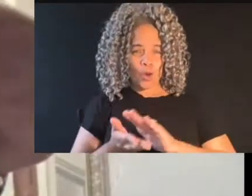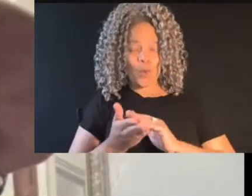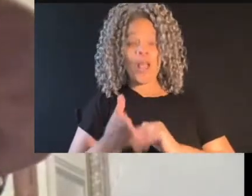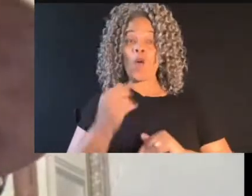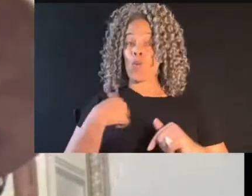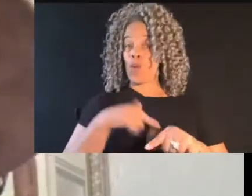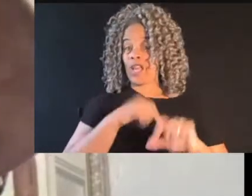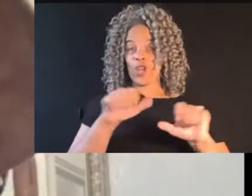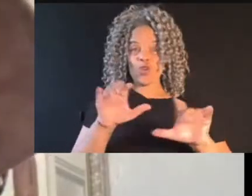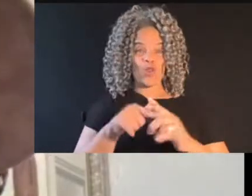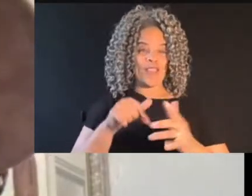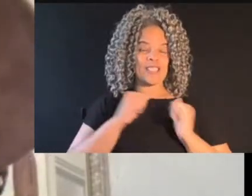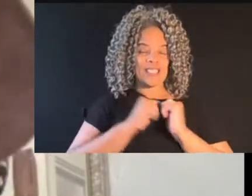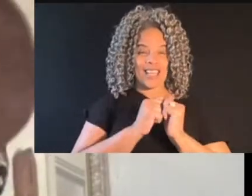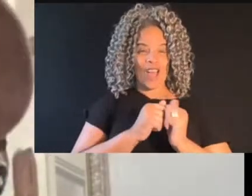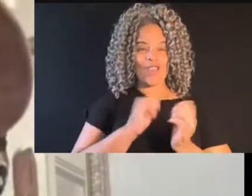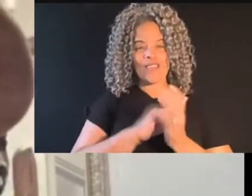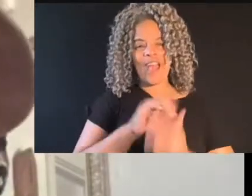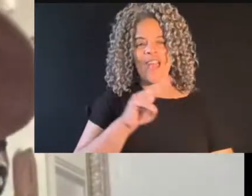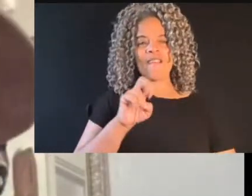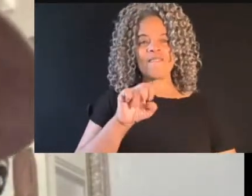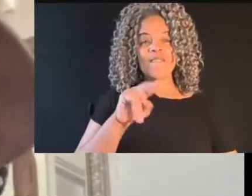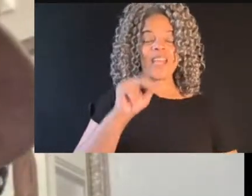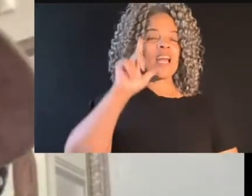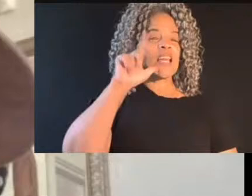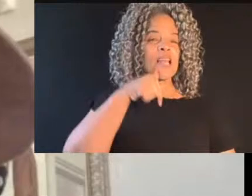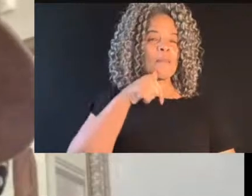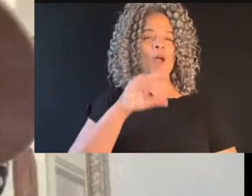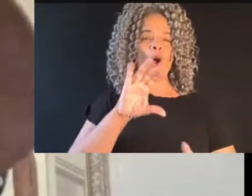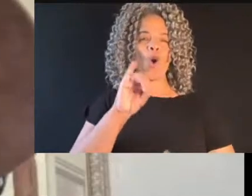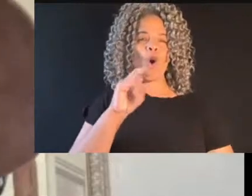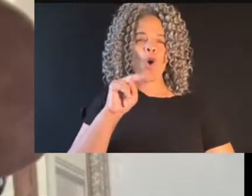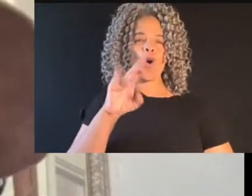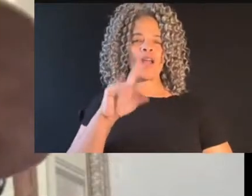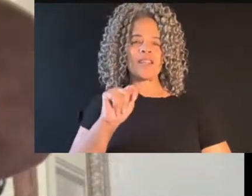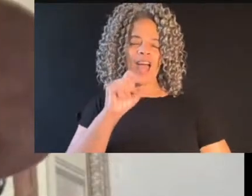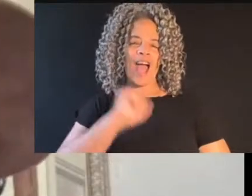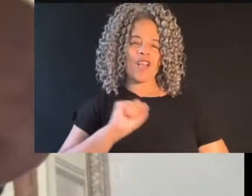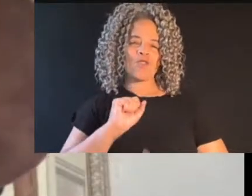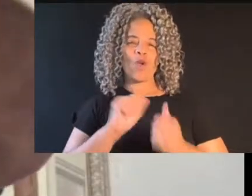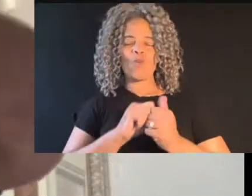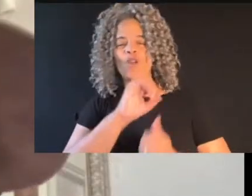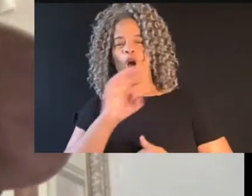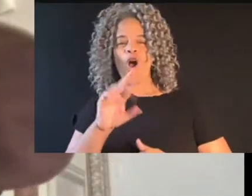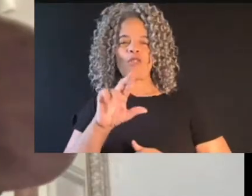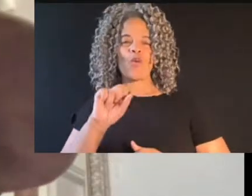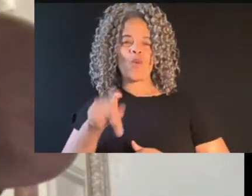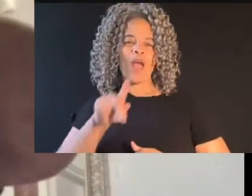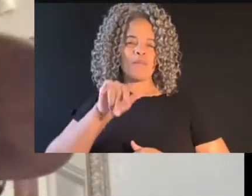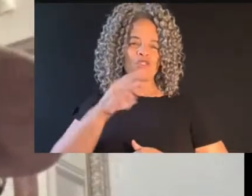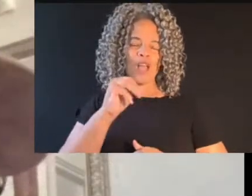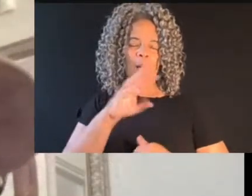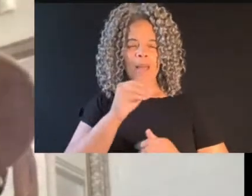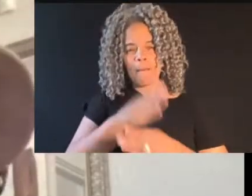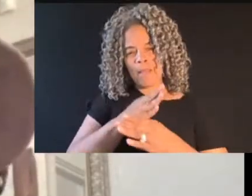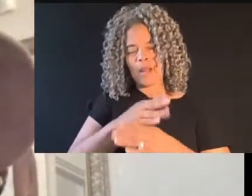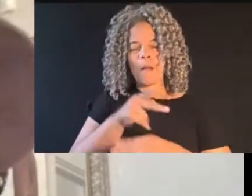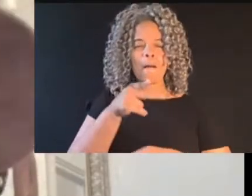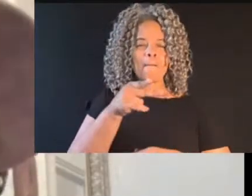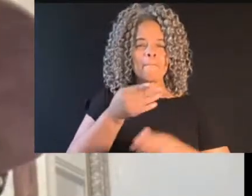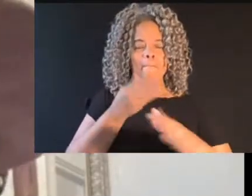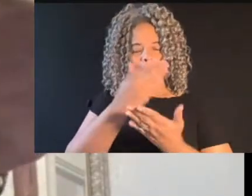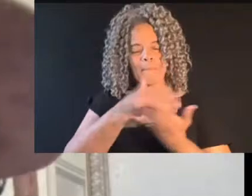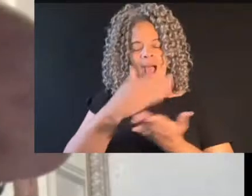Together, which is a vegan lemon coconut ice cream with off-the-res jam and vegan pie crust from the Pot Pie